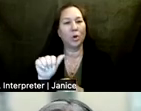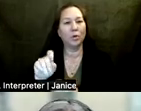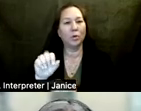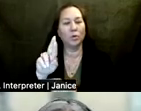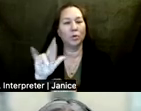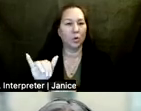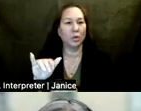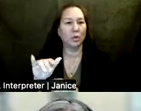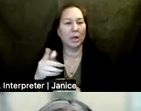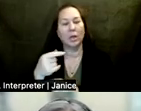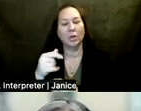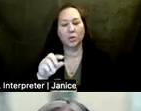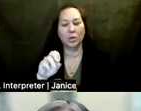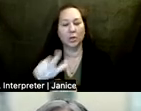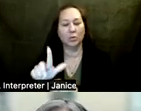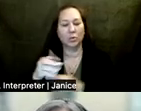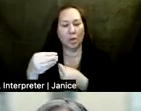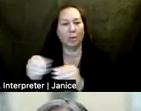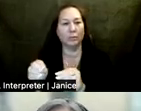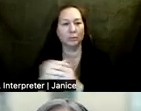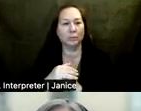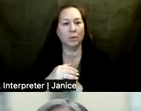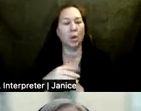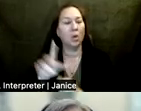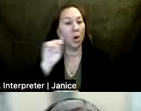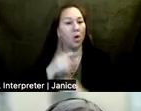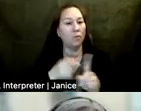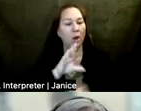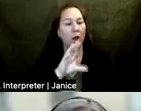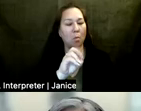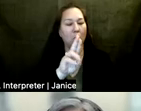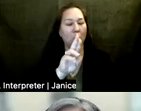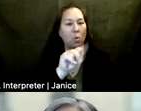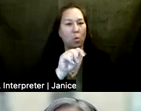heard that from Courtney that they will be in the Mayor's Office